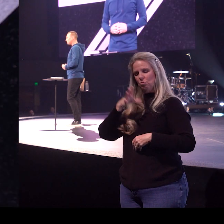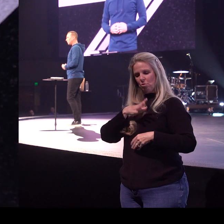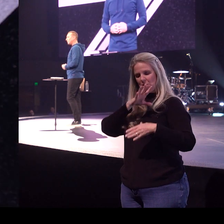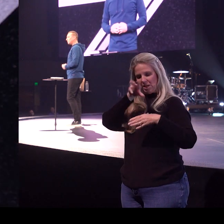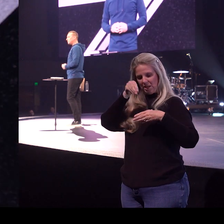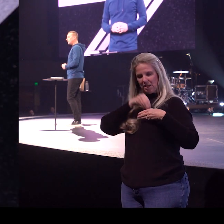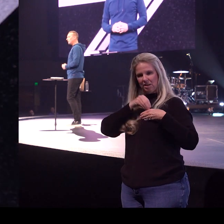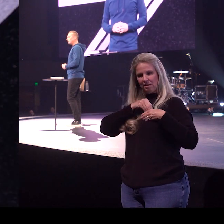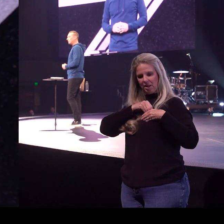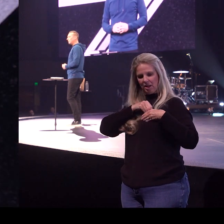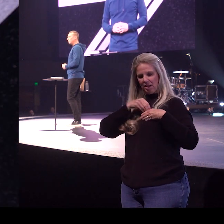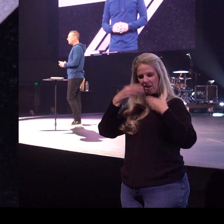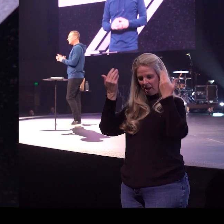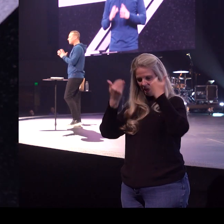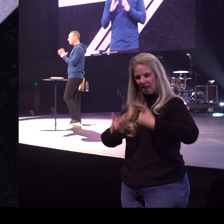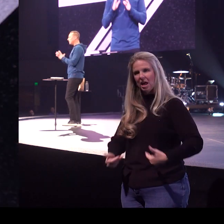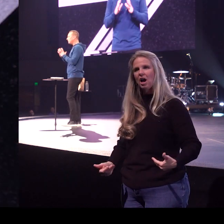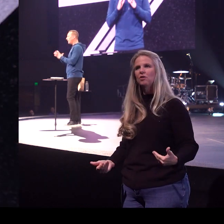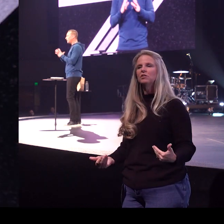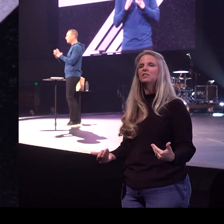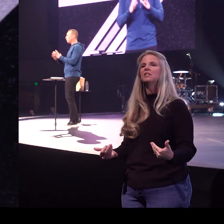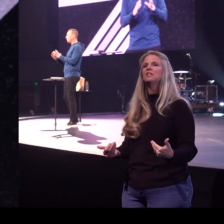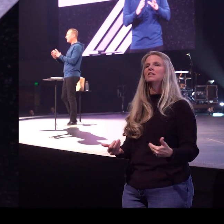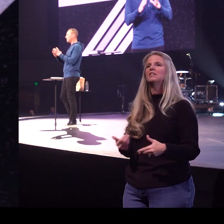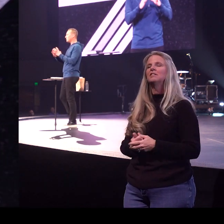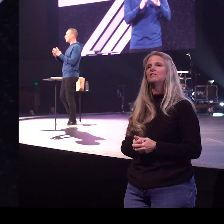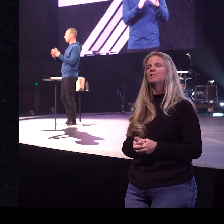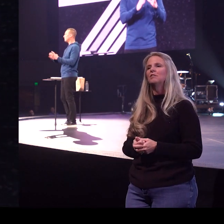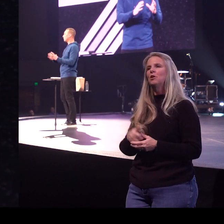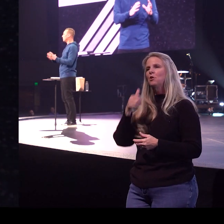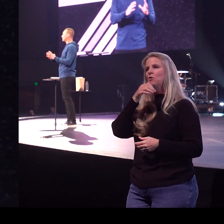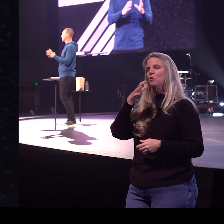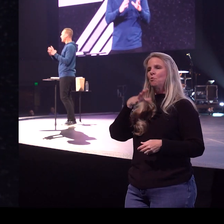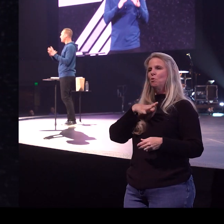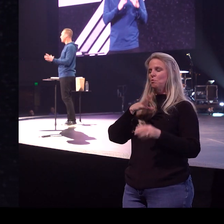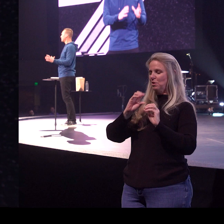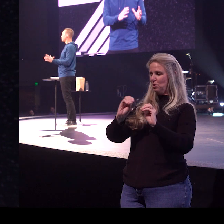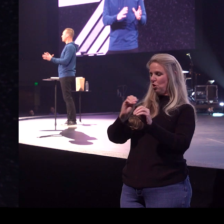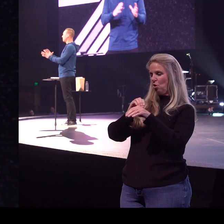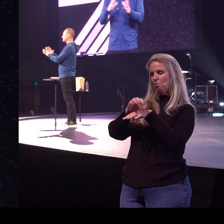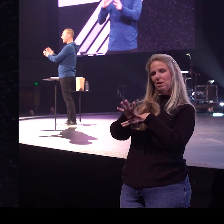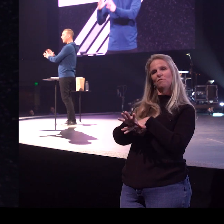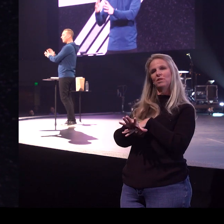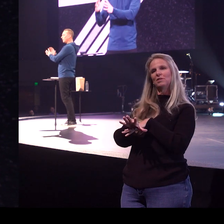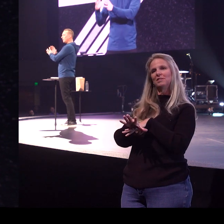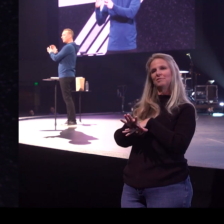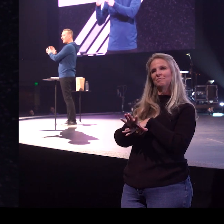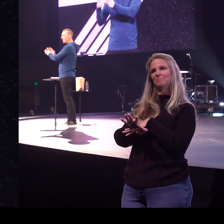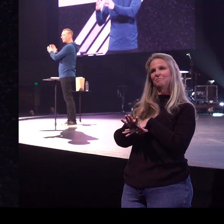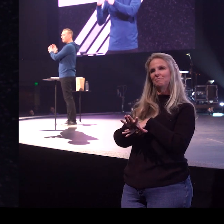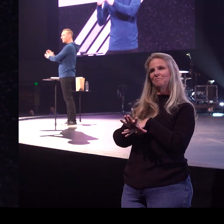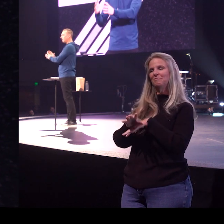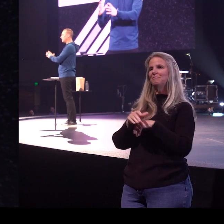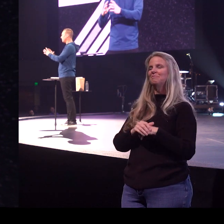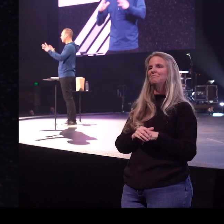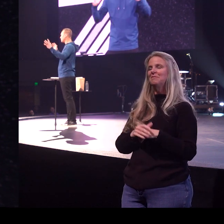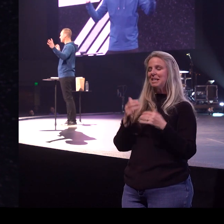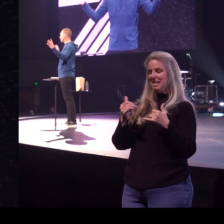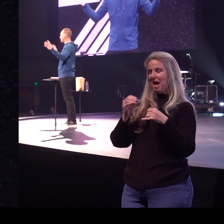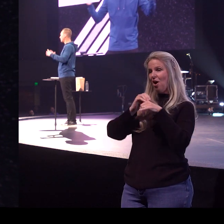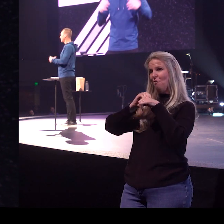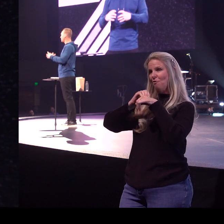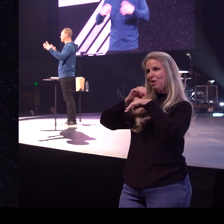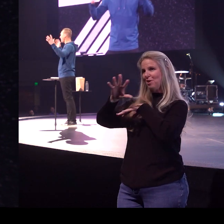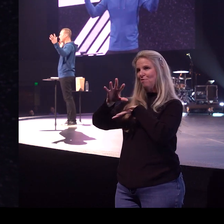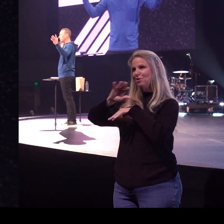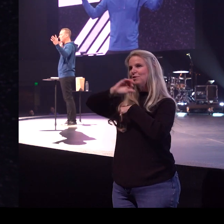This is incredible to me. The most unlikely woman that has no influence influences her entire town and city for